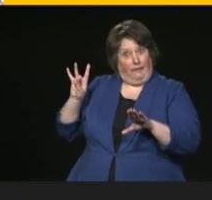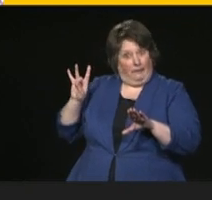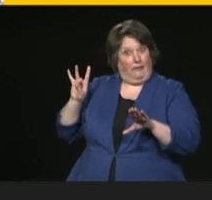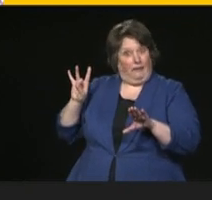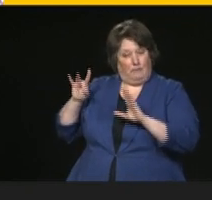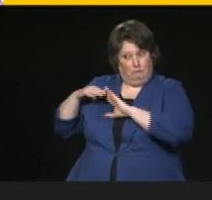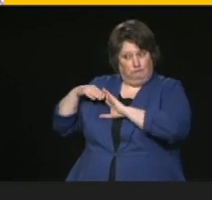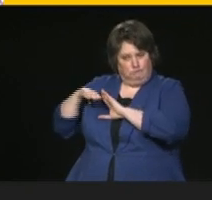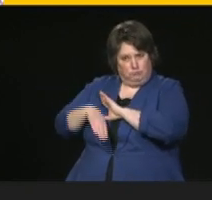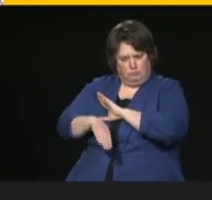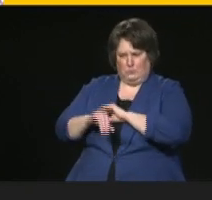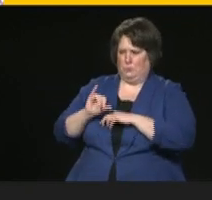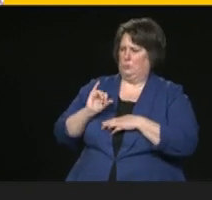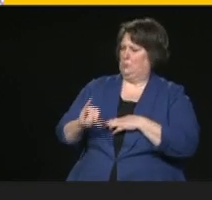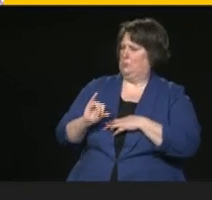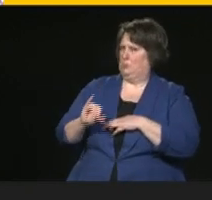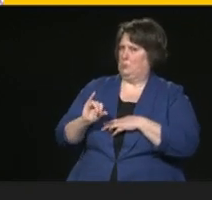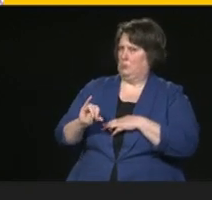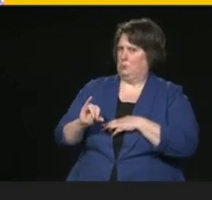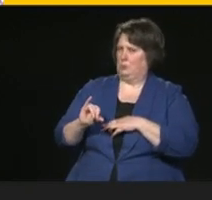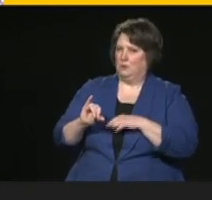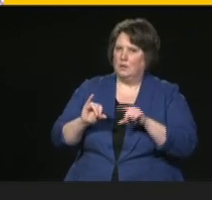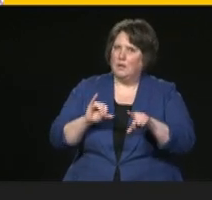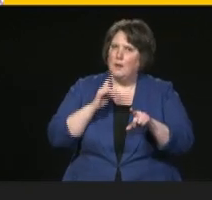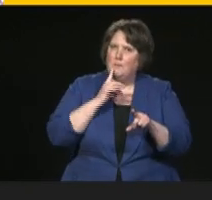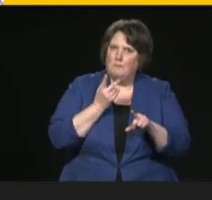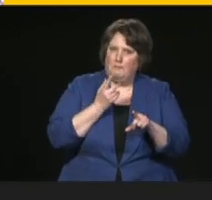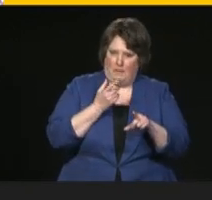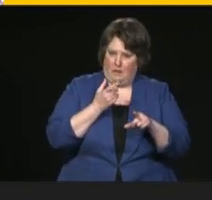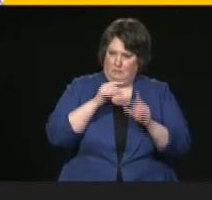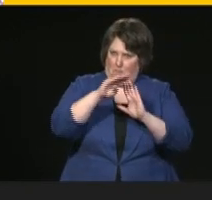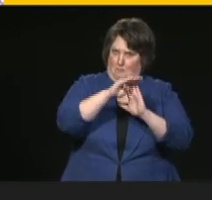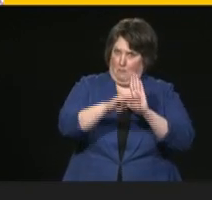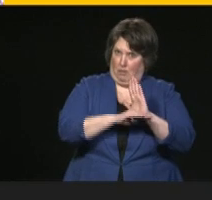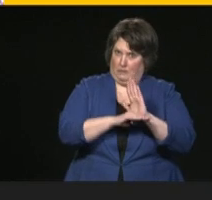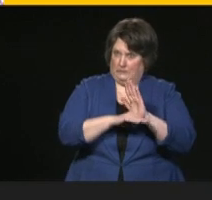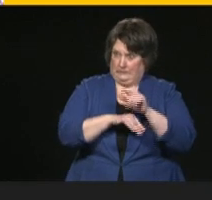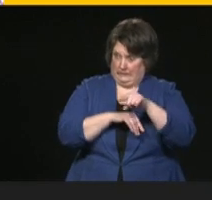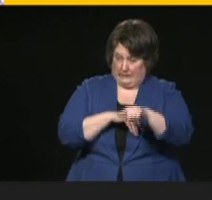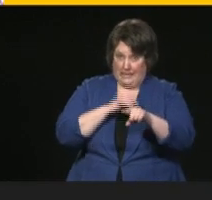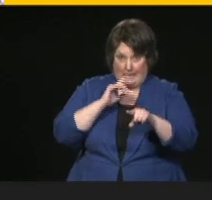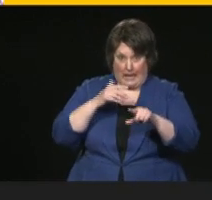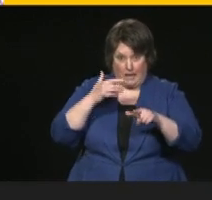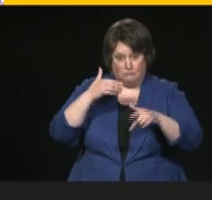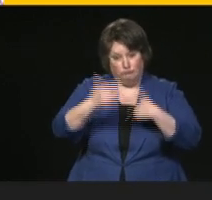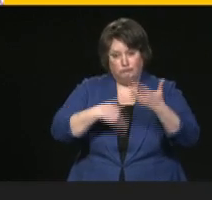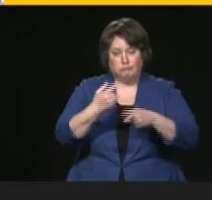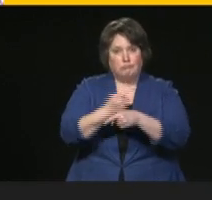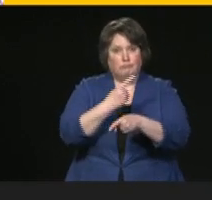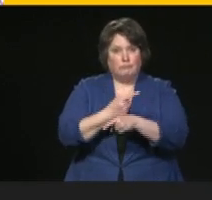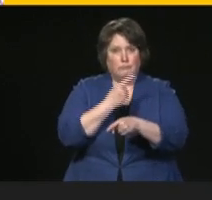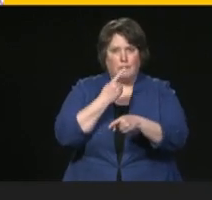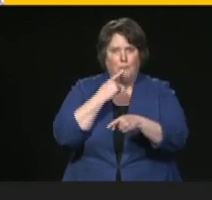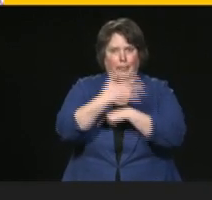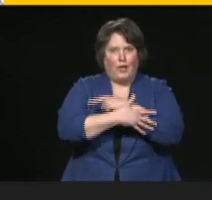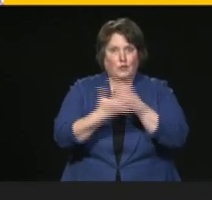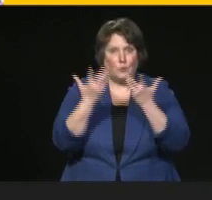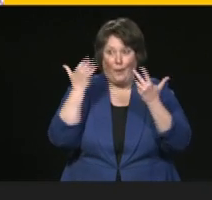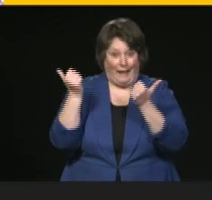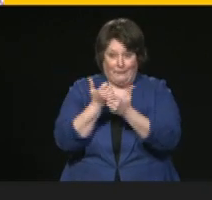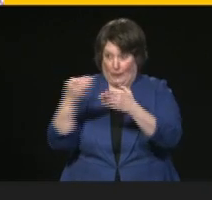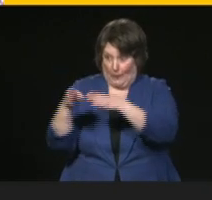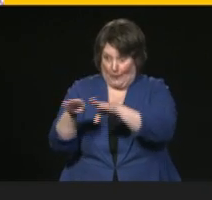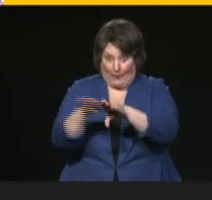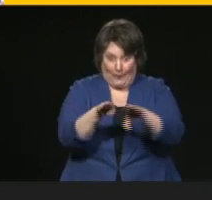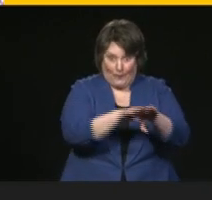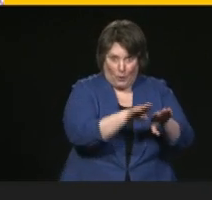effects in an economy that has been shut down. Fiscal policy, though, has the right tools for this situation, and the measures that